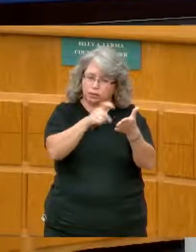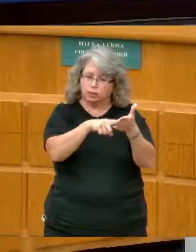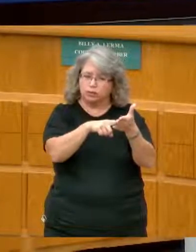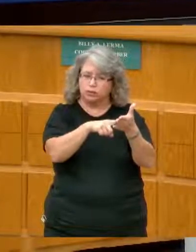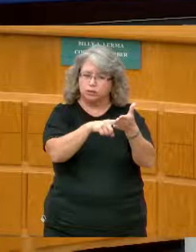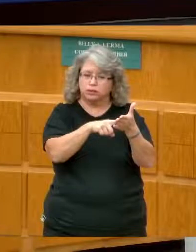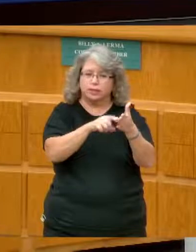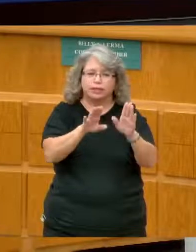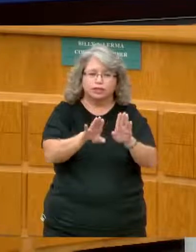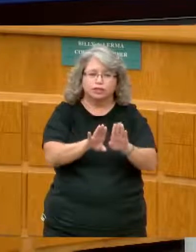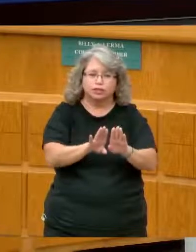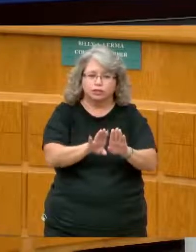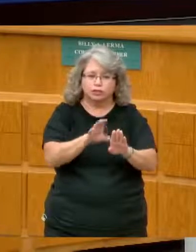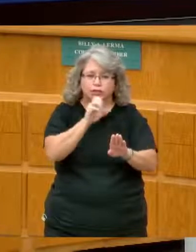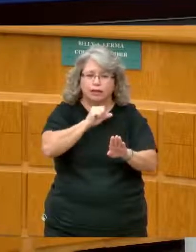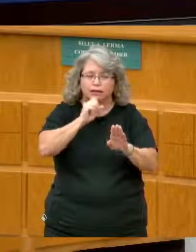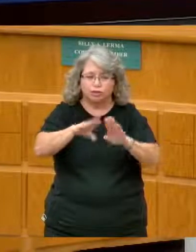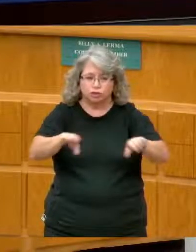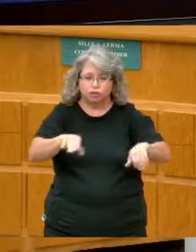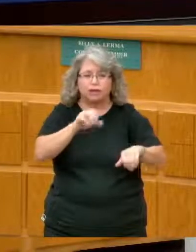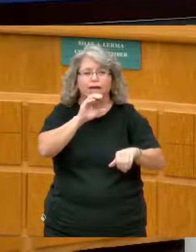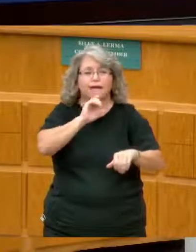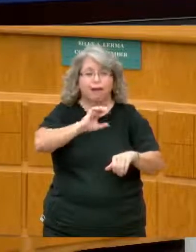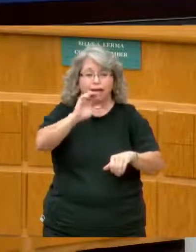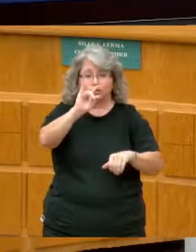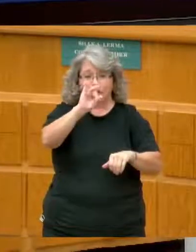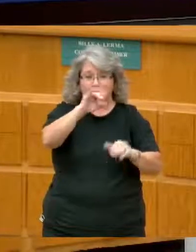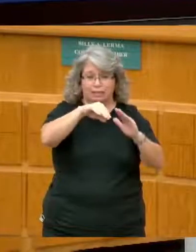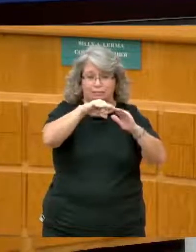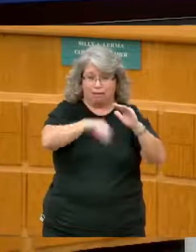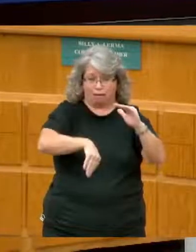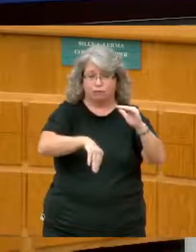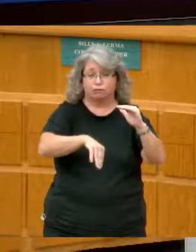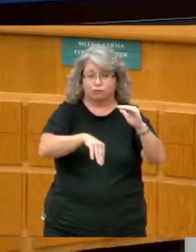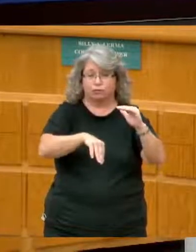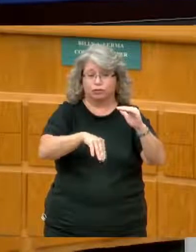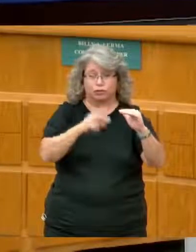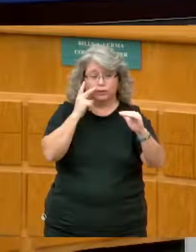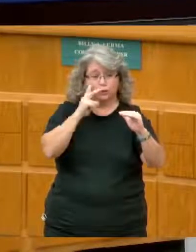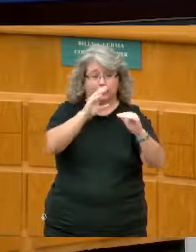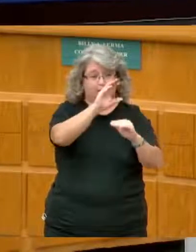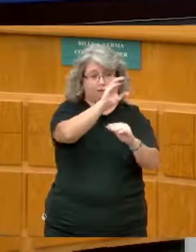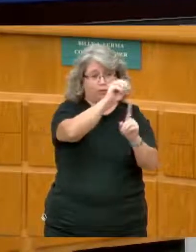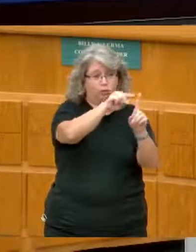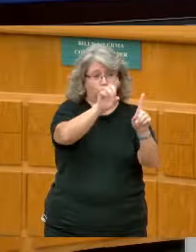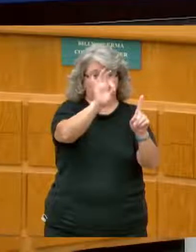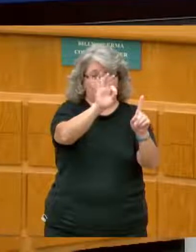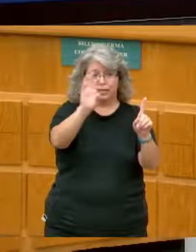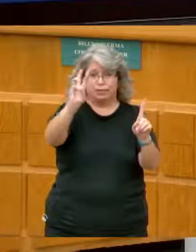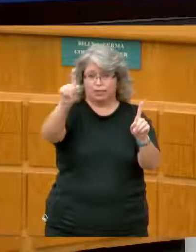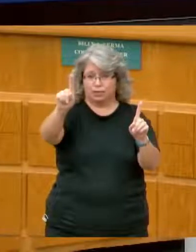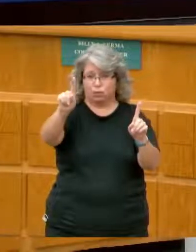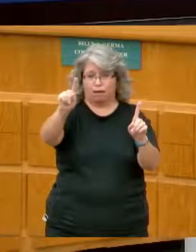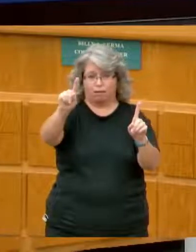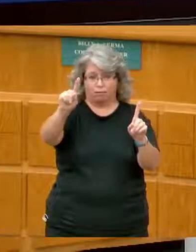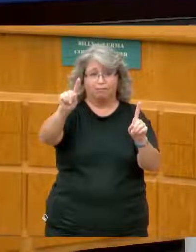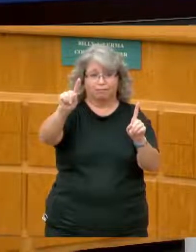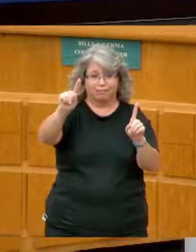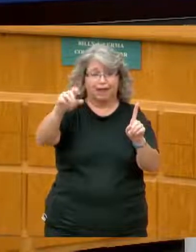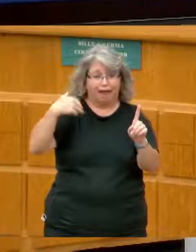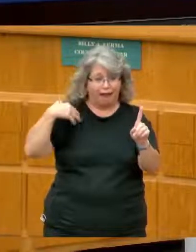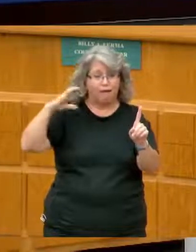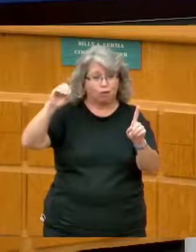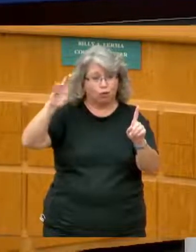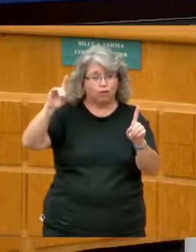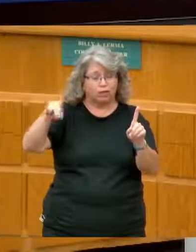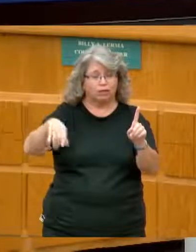the pediatric age. So 18 years and younger, you see from 0 to 9, 61 positive COVID cases,